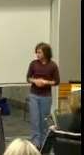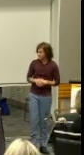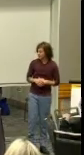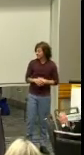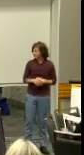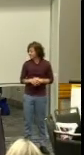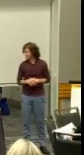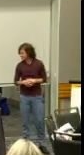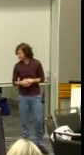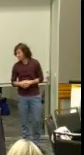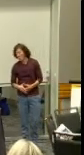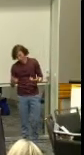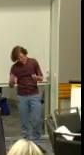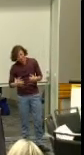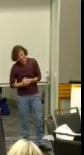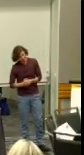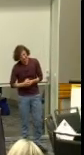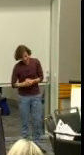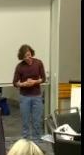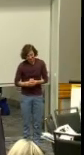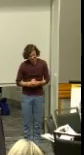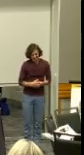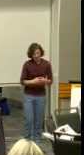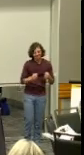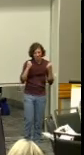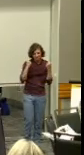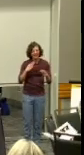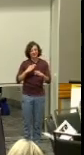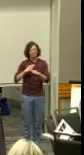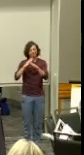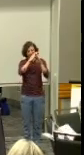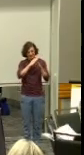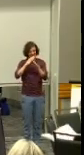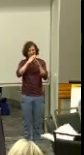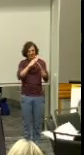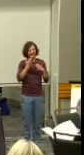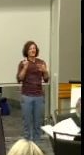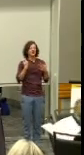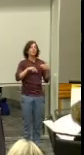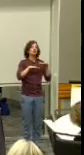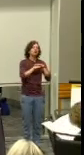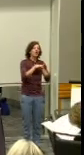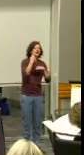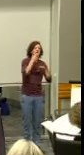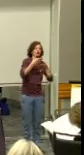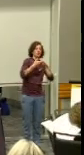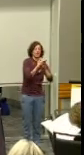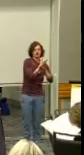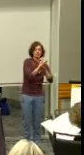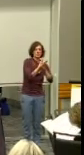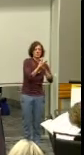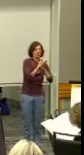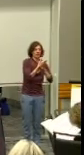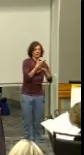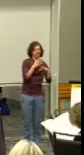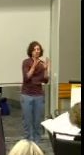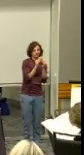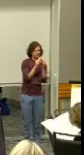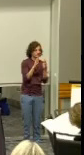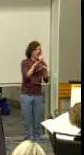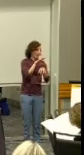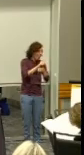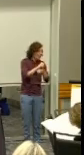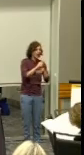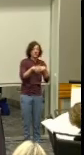Well, I would say there were quite a few barriers. We went in for a pre-app and then we suddenly had to upgrade